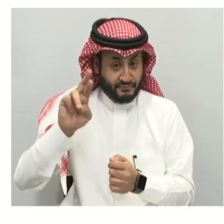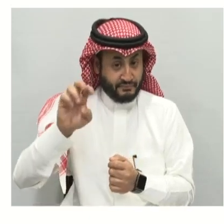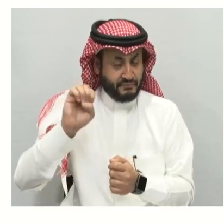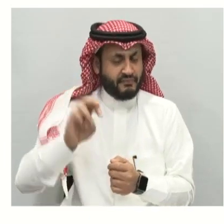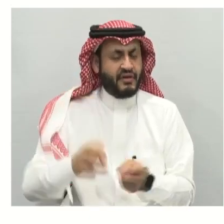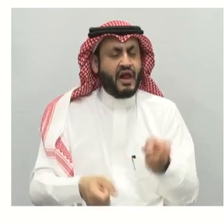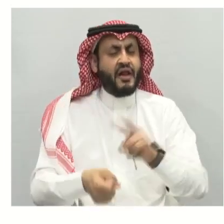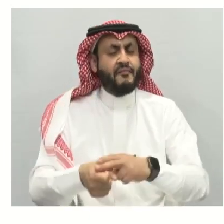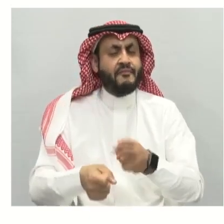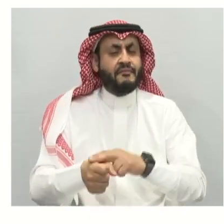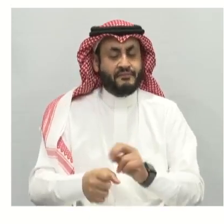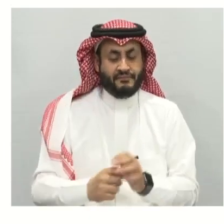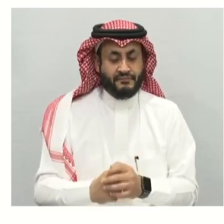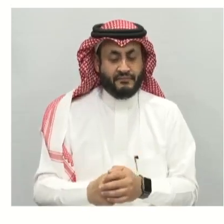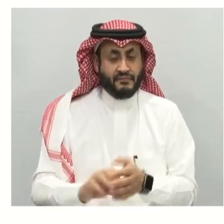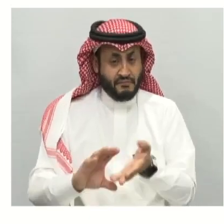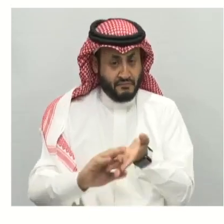every